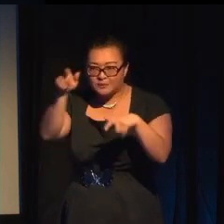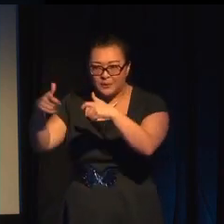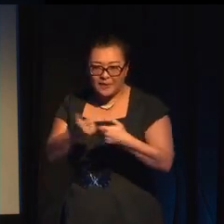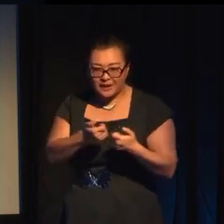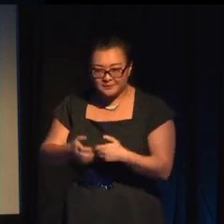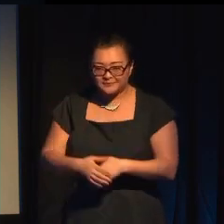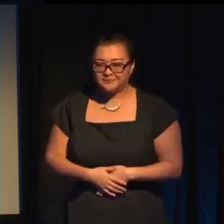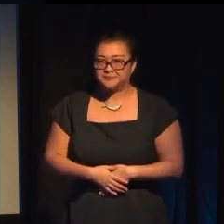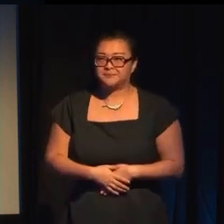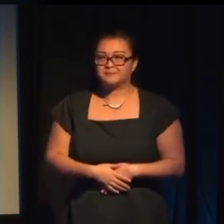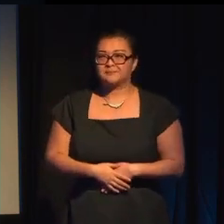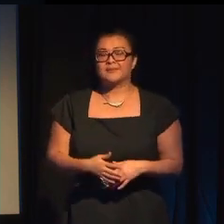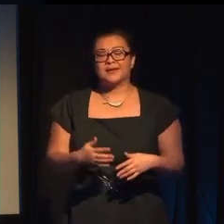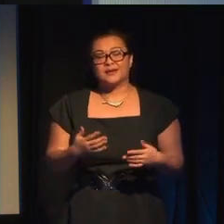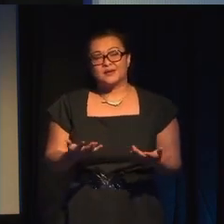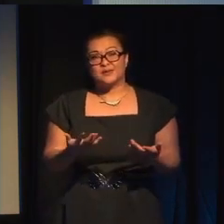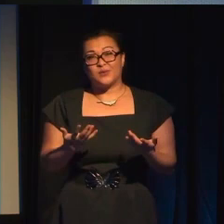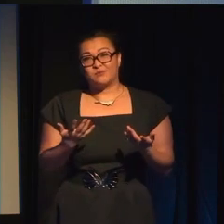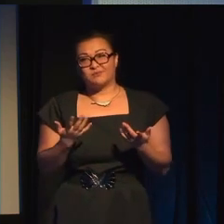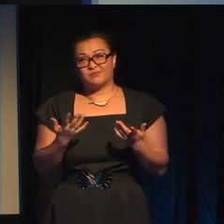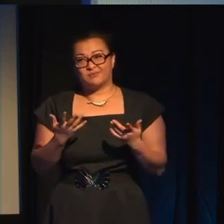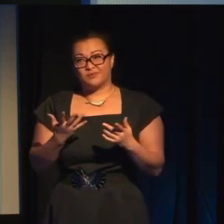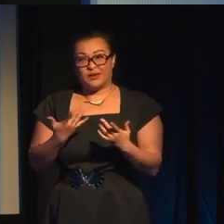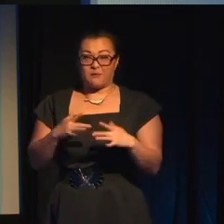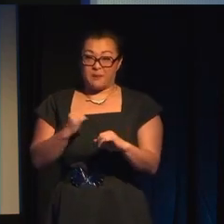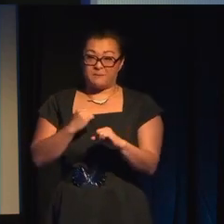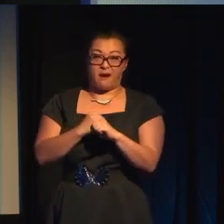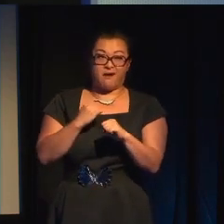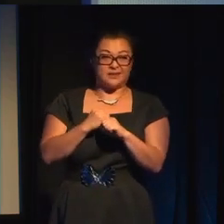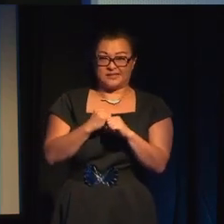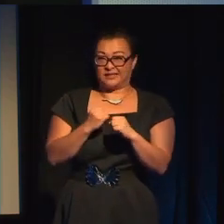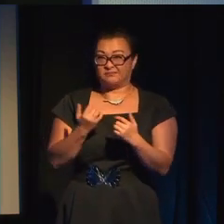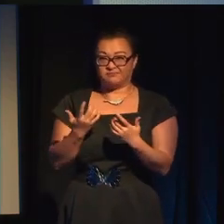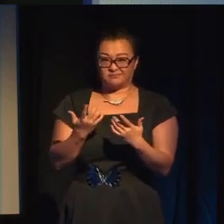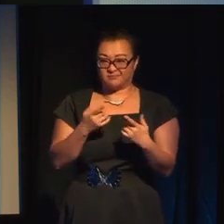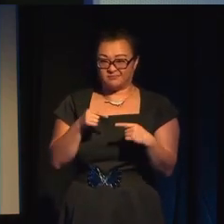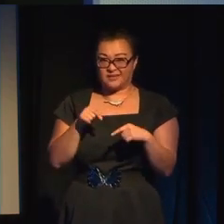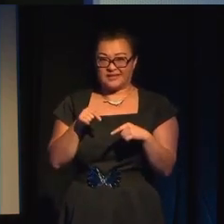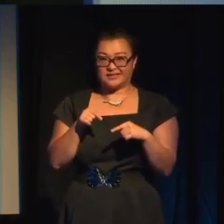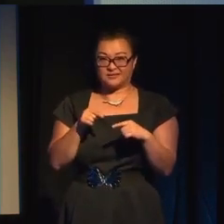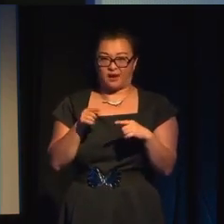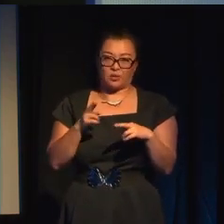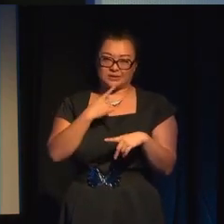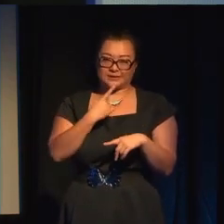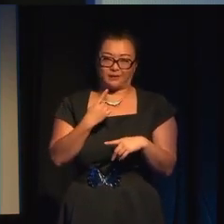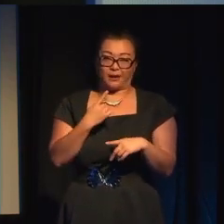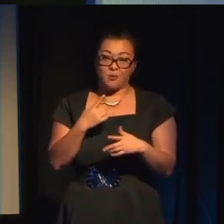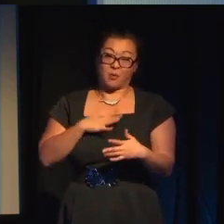could say that we'd planned it, but that would be a terrible lie. We now actually have a game where many millions of people have played the game